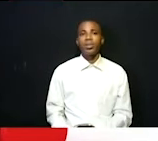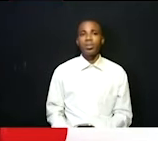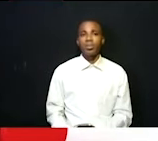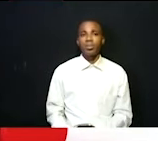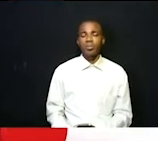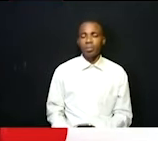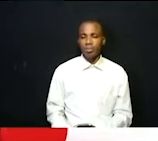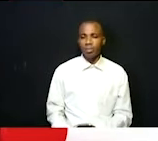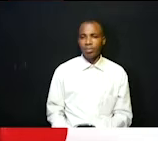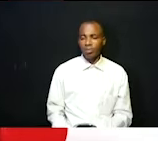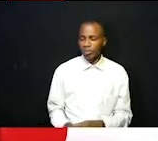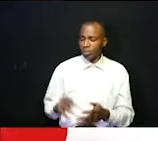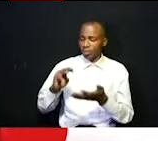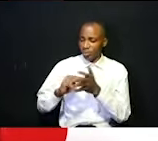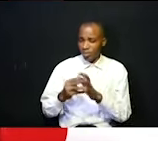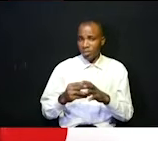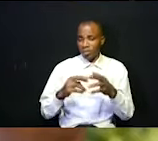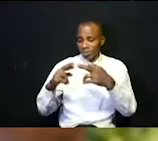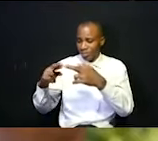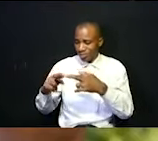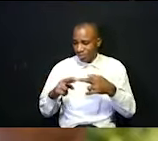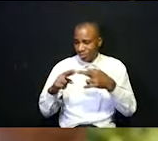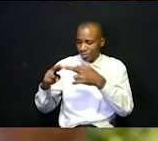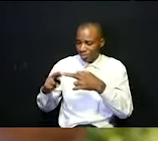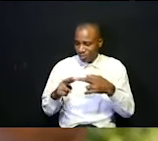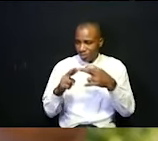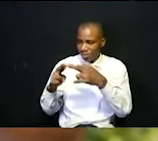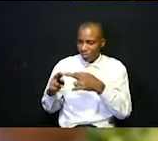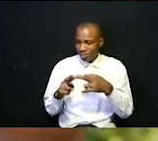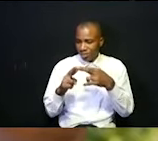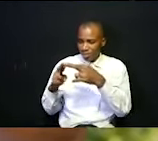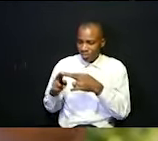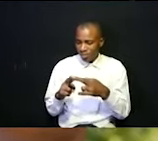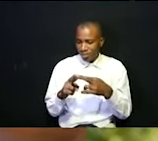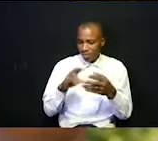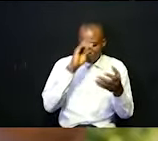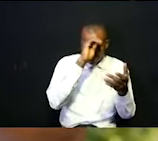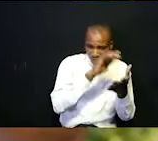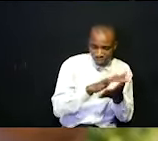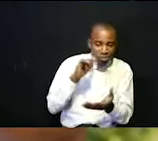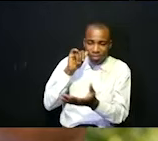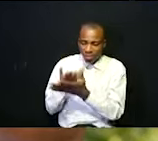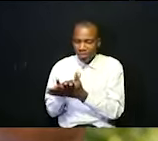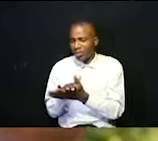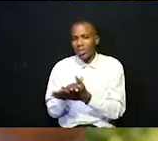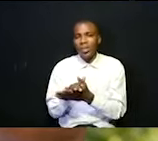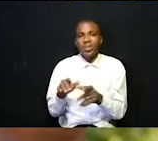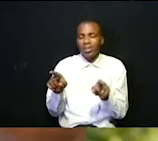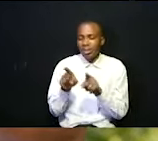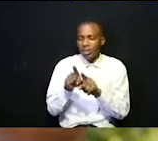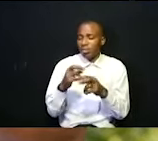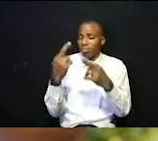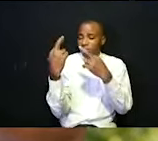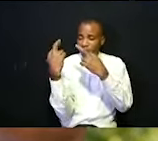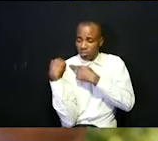relationship between husband and wife is more than a commitment between two people. Ye chire nie